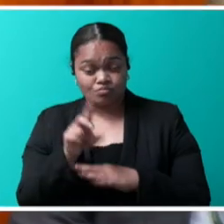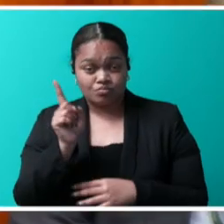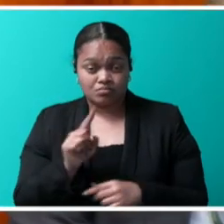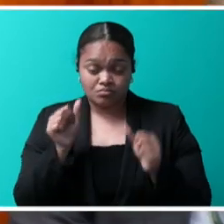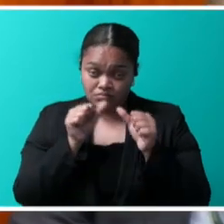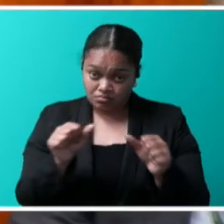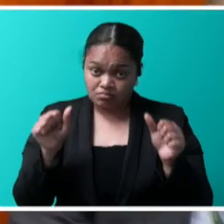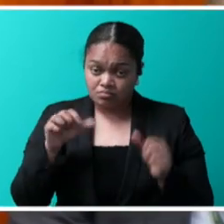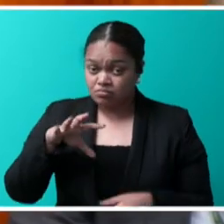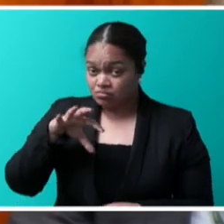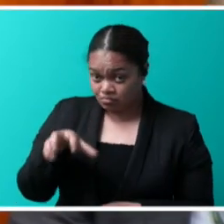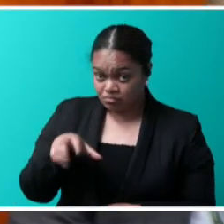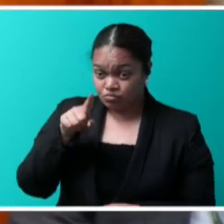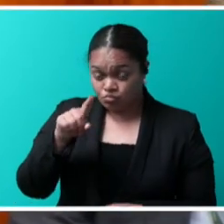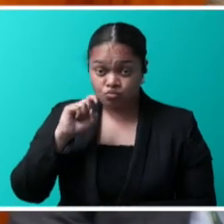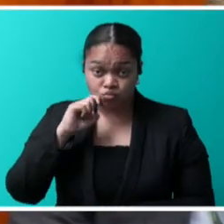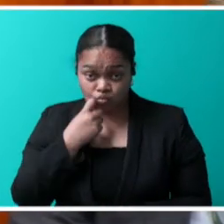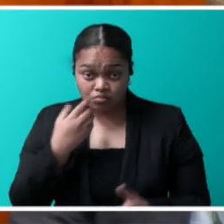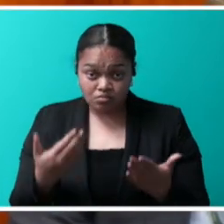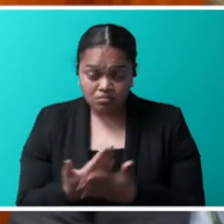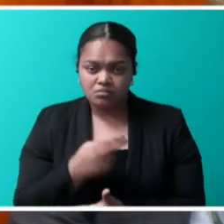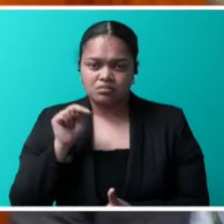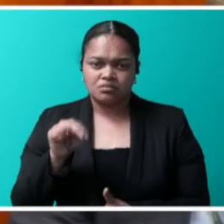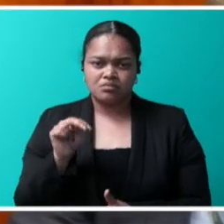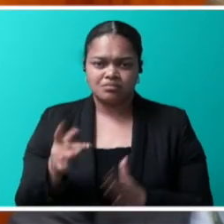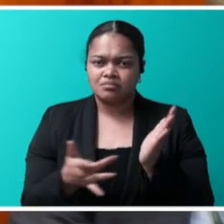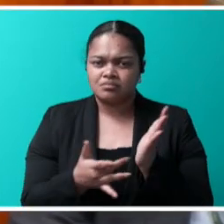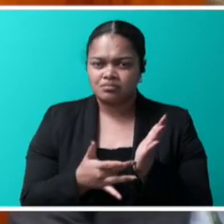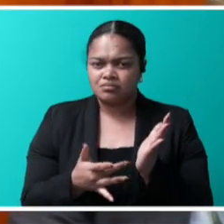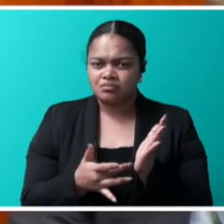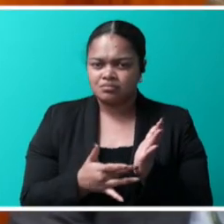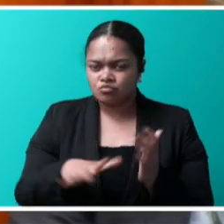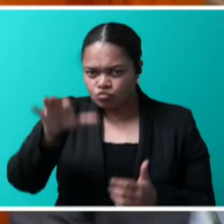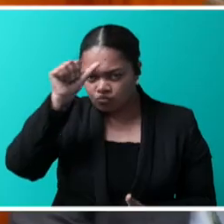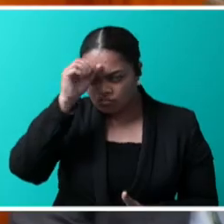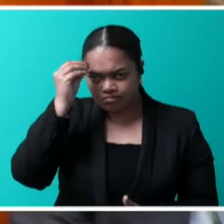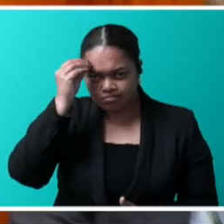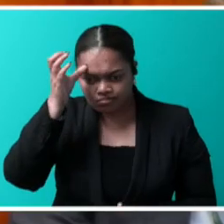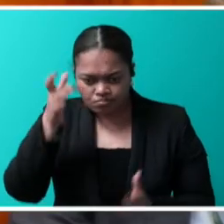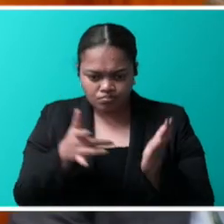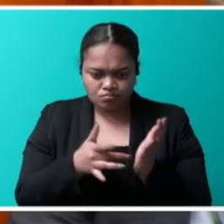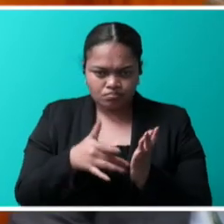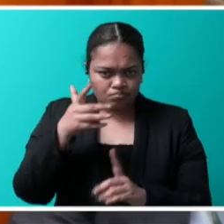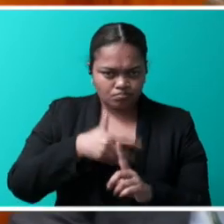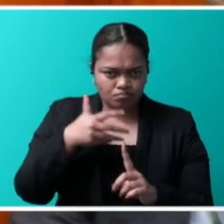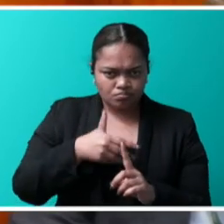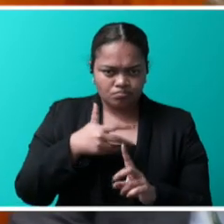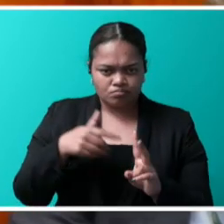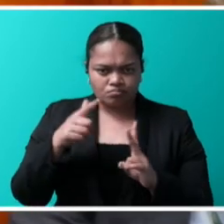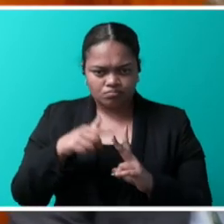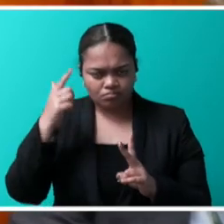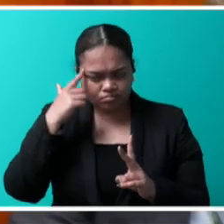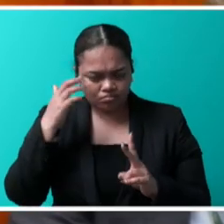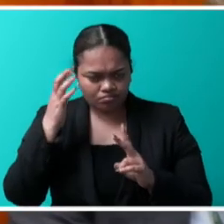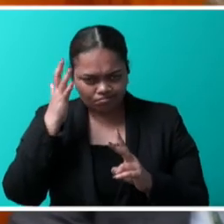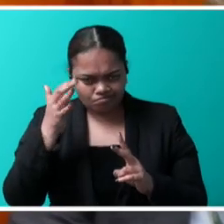sector you will enter will demand technical knowledge, analytical thinking, and practical application. Plant